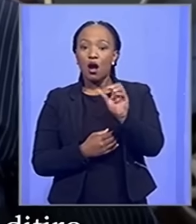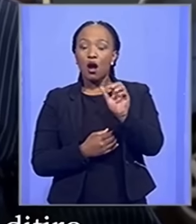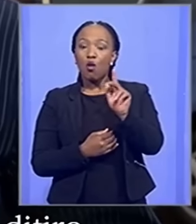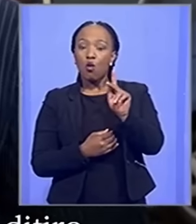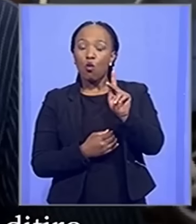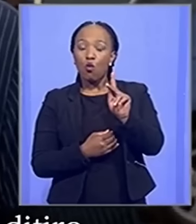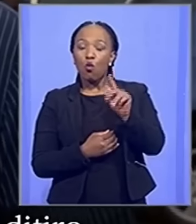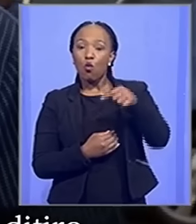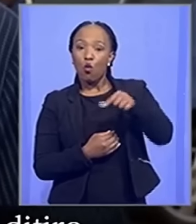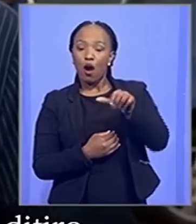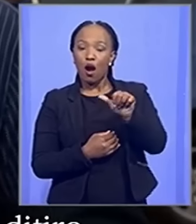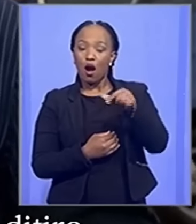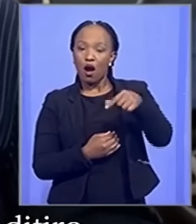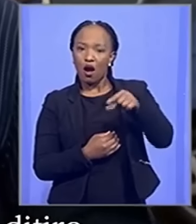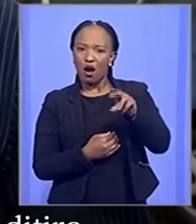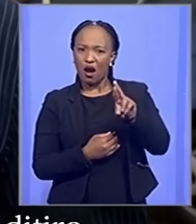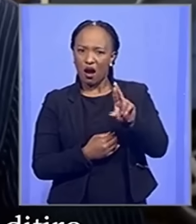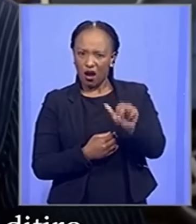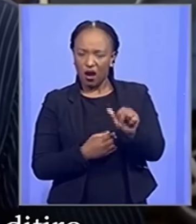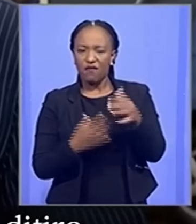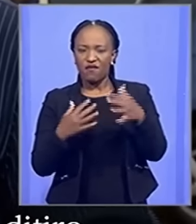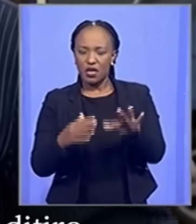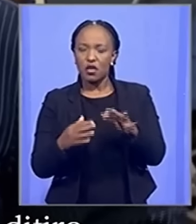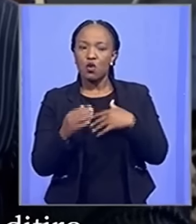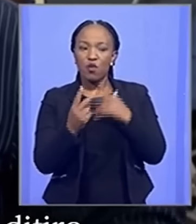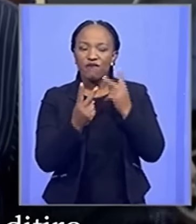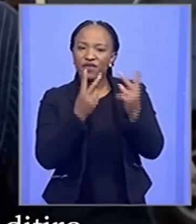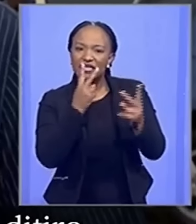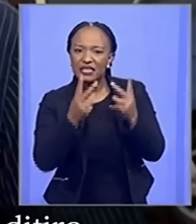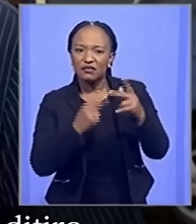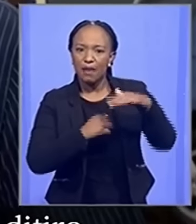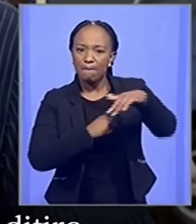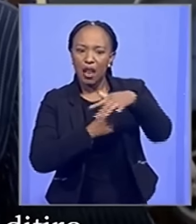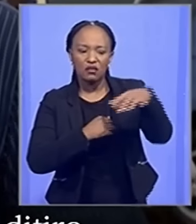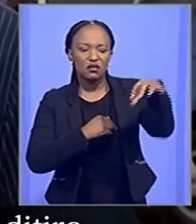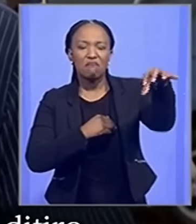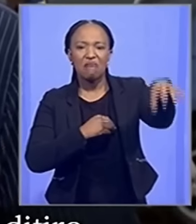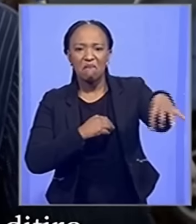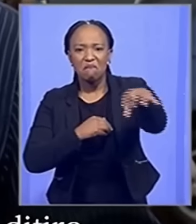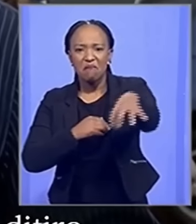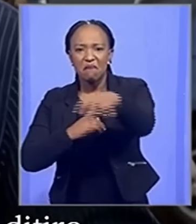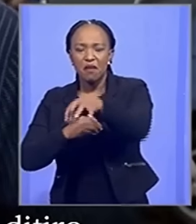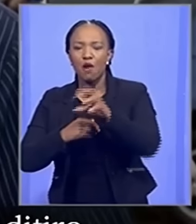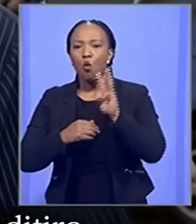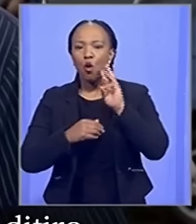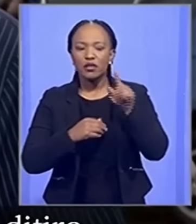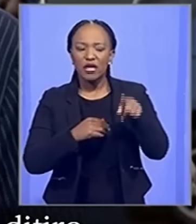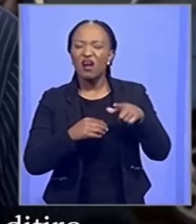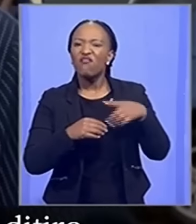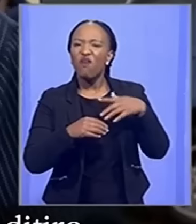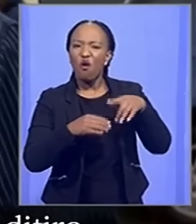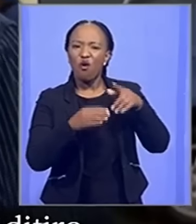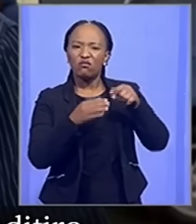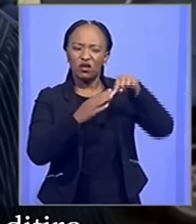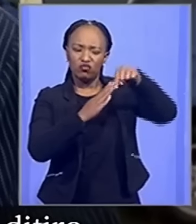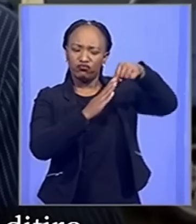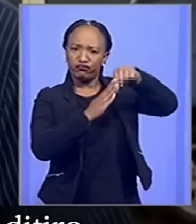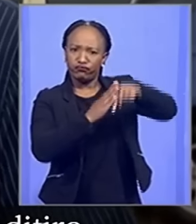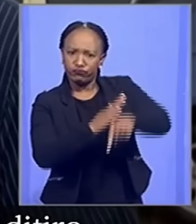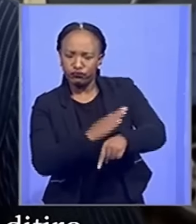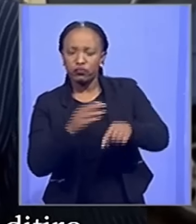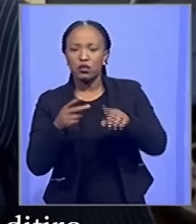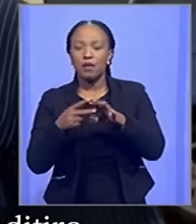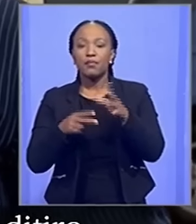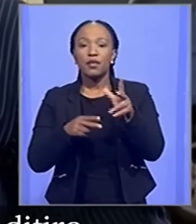here we've got innovation where we visited plants that are providing water, borehole water, sanitation to ensure that people are